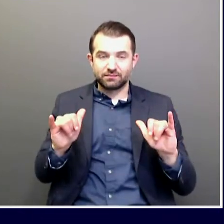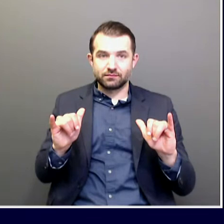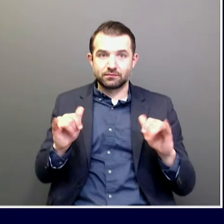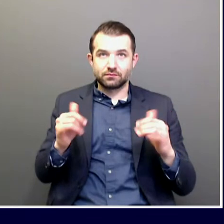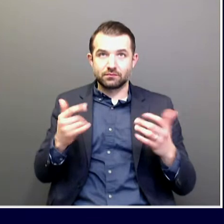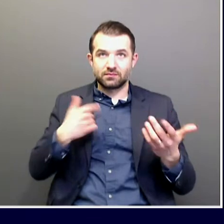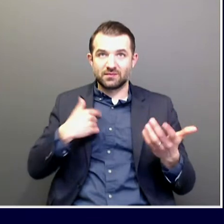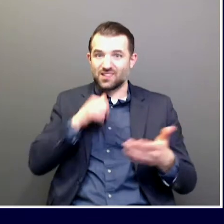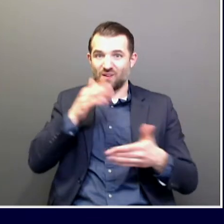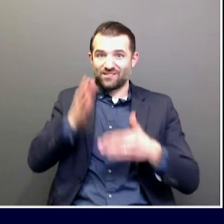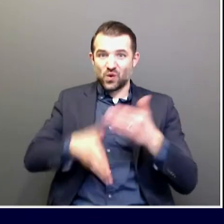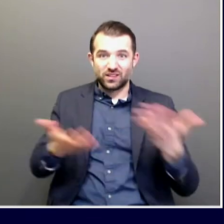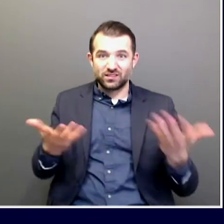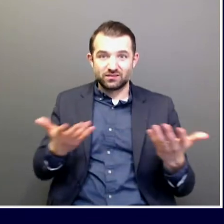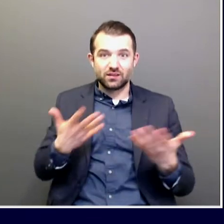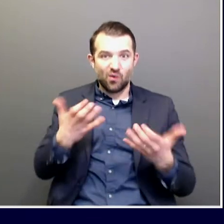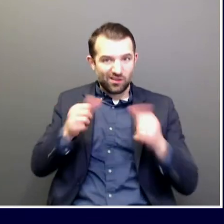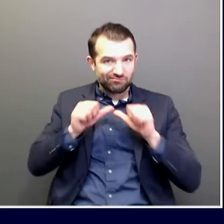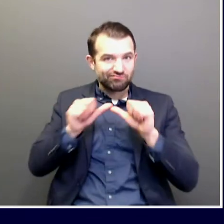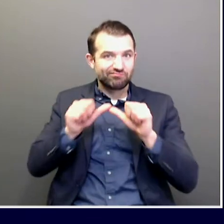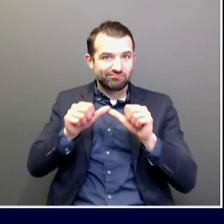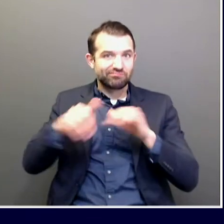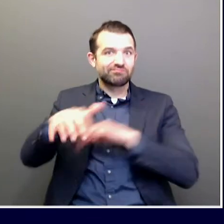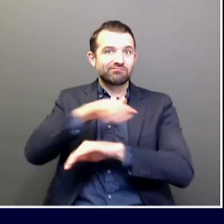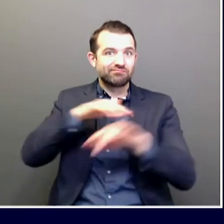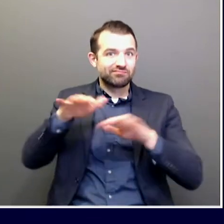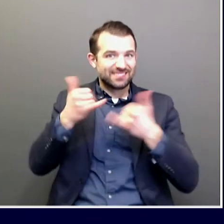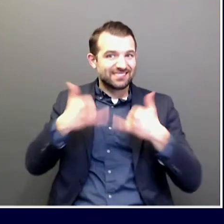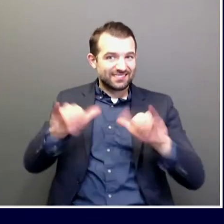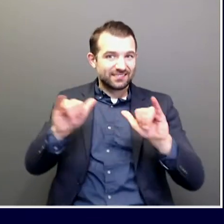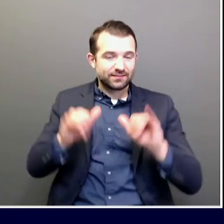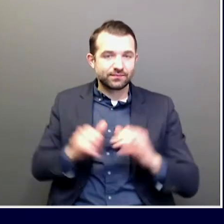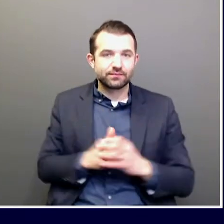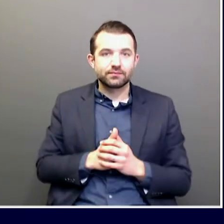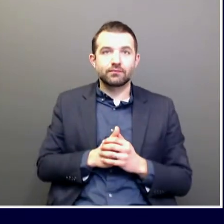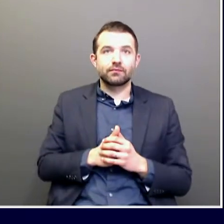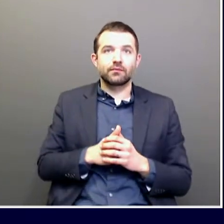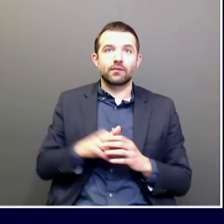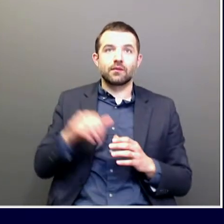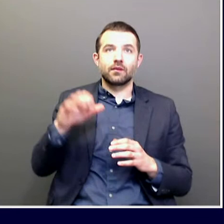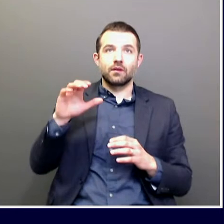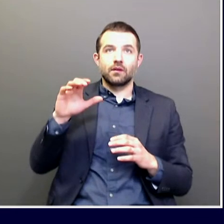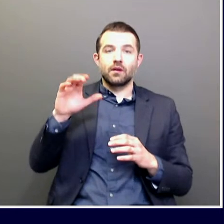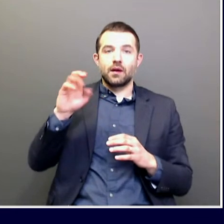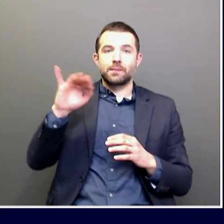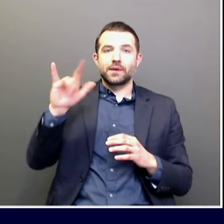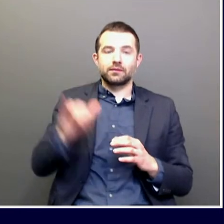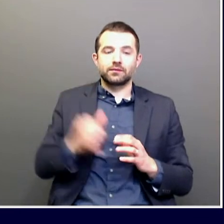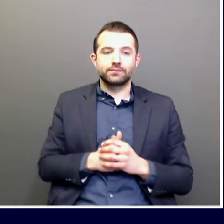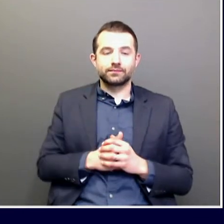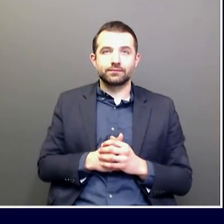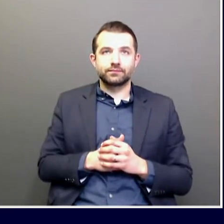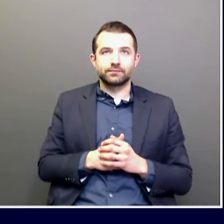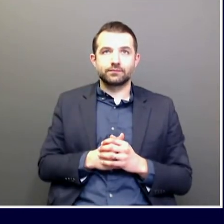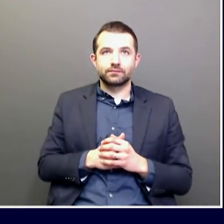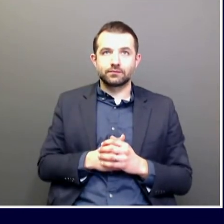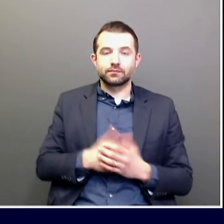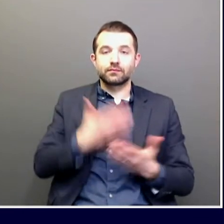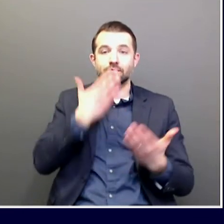wastewater surveillance reports. And I'm wondering if you can give kind of a how to read those reports for dummies